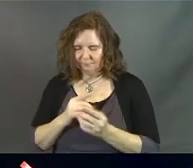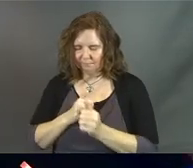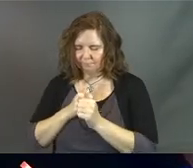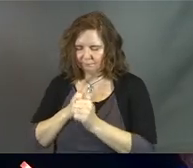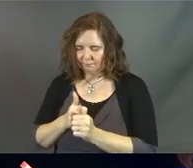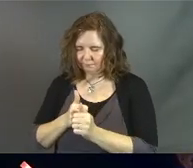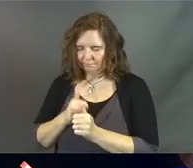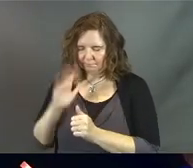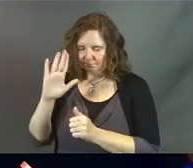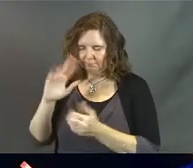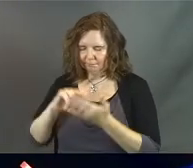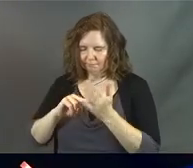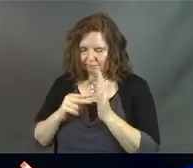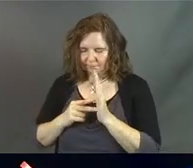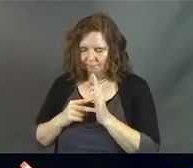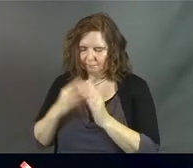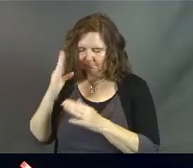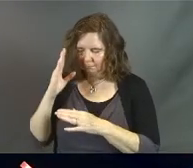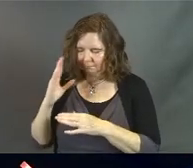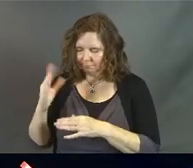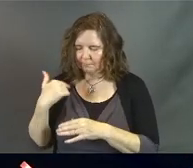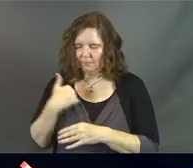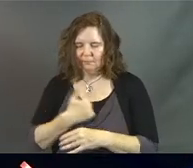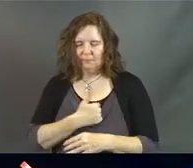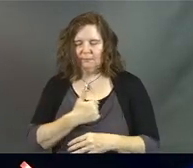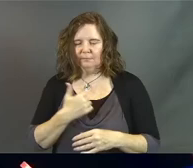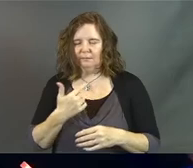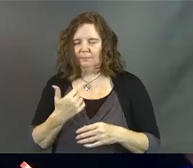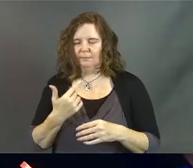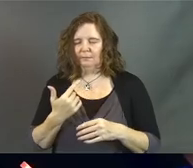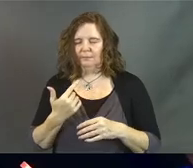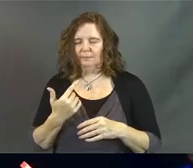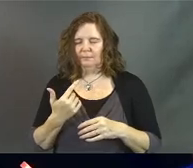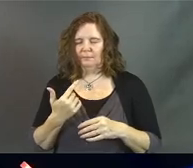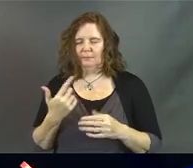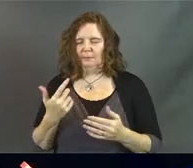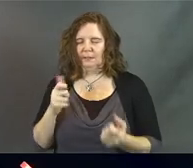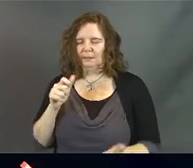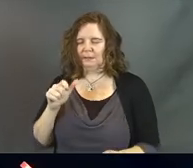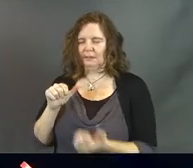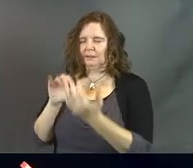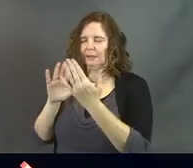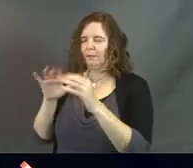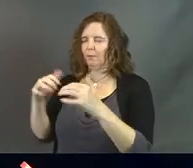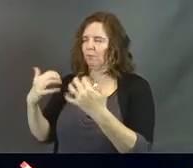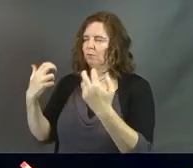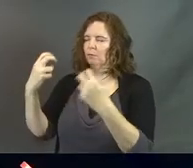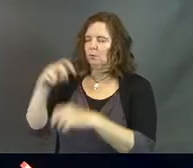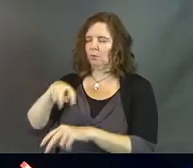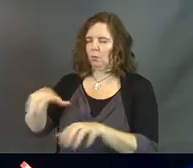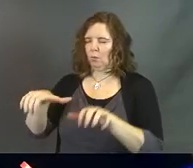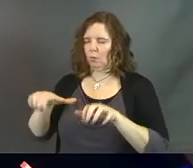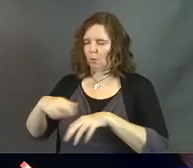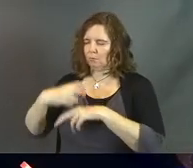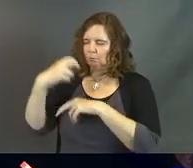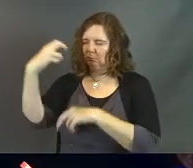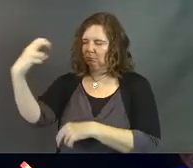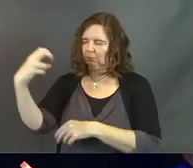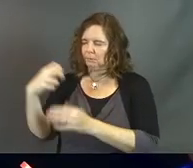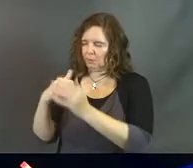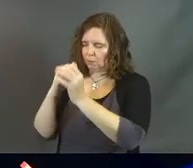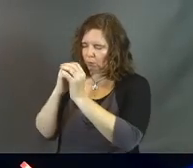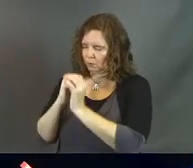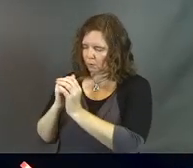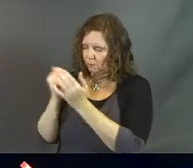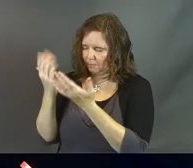according to purpose. And God, as we stand before your throne, as we sit here and worship